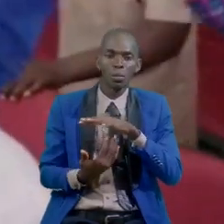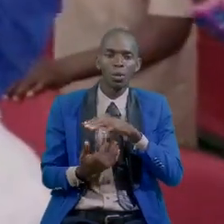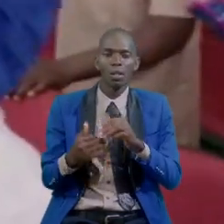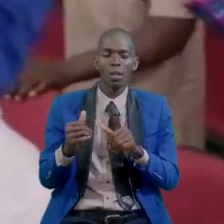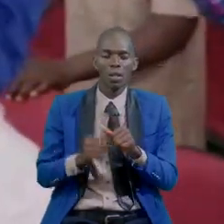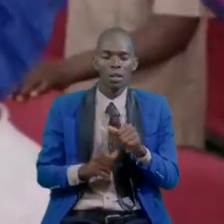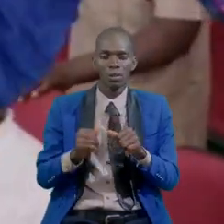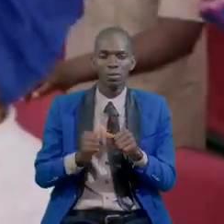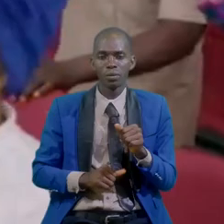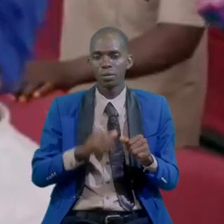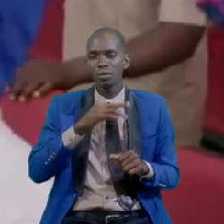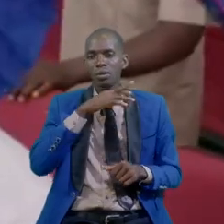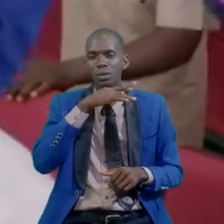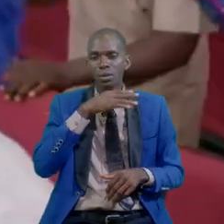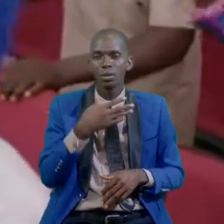chaff.